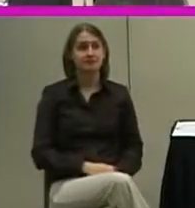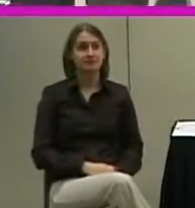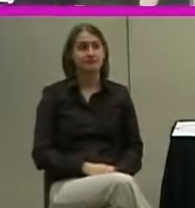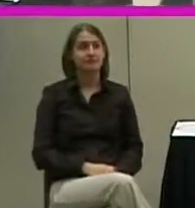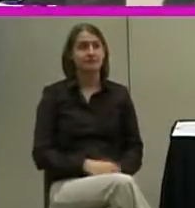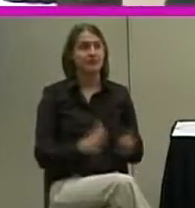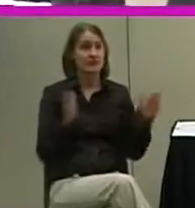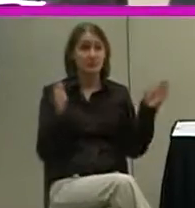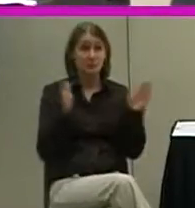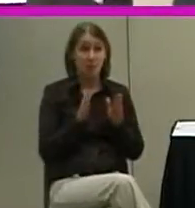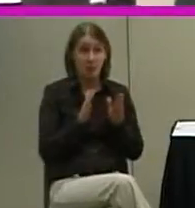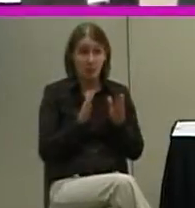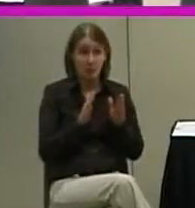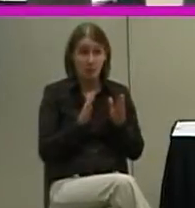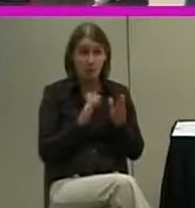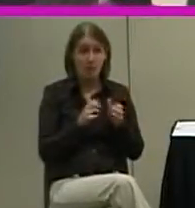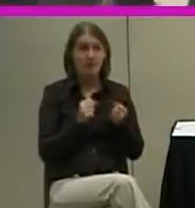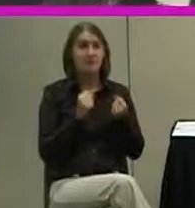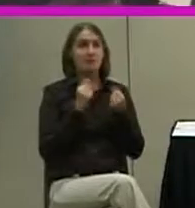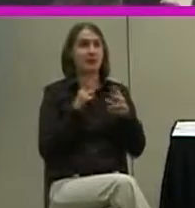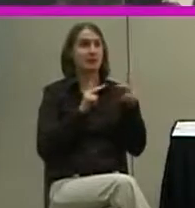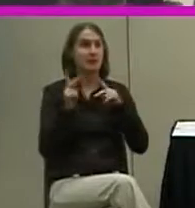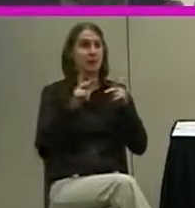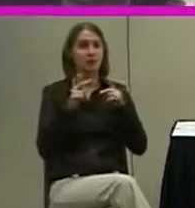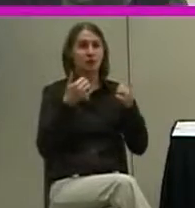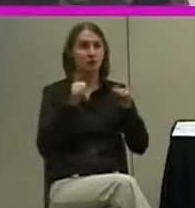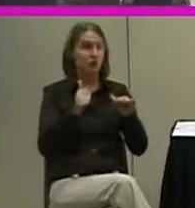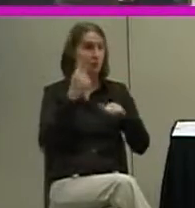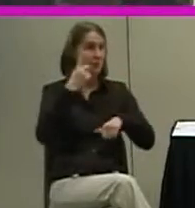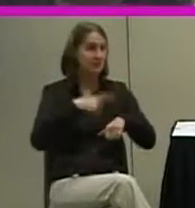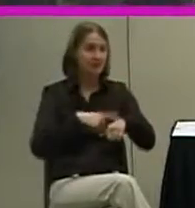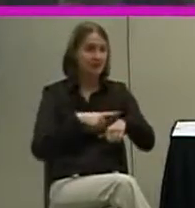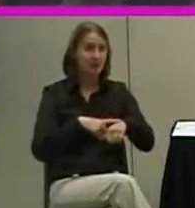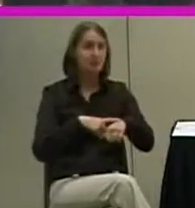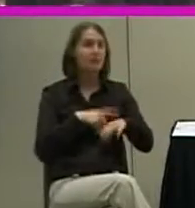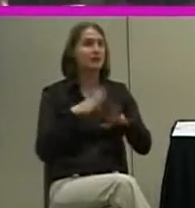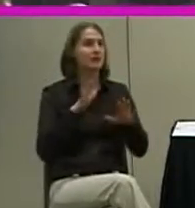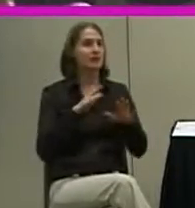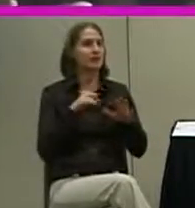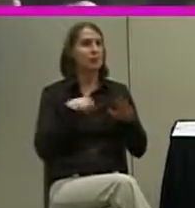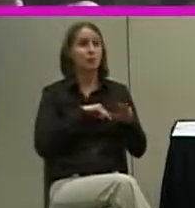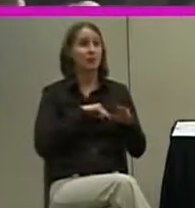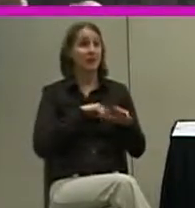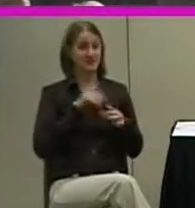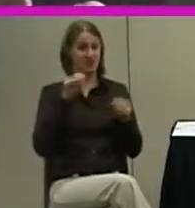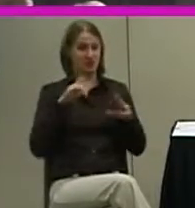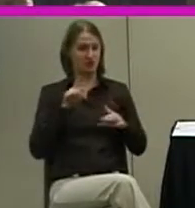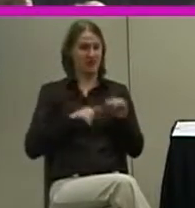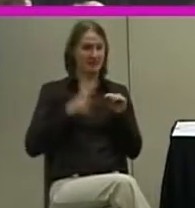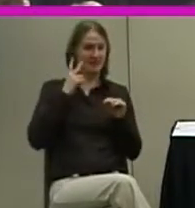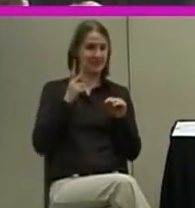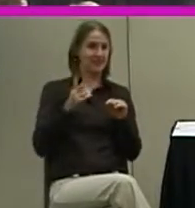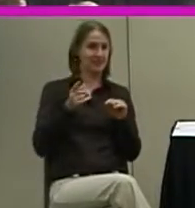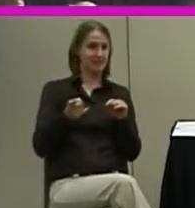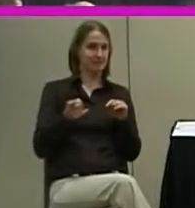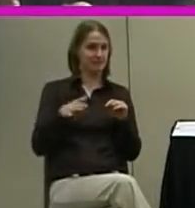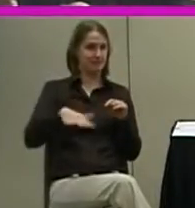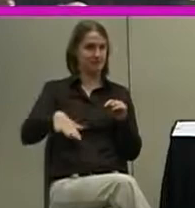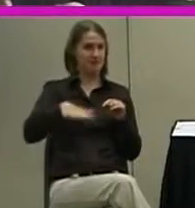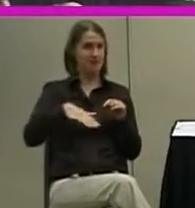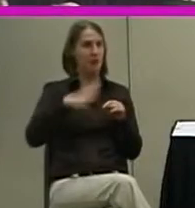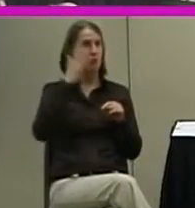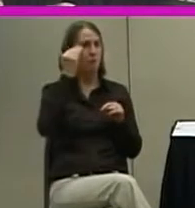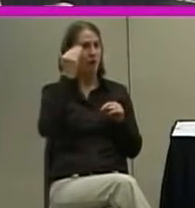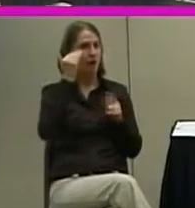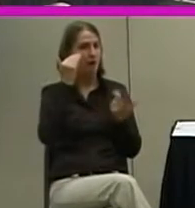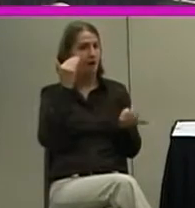It's small, a bunch of them in there at one time, and we can't see them. There's your why. Why do you think